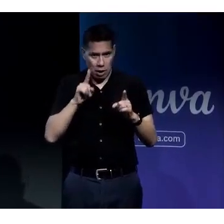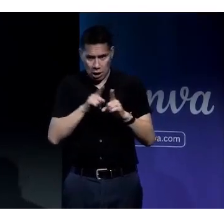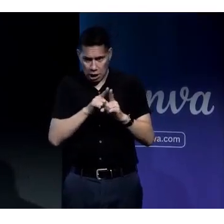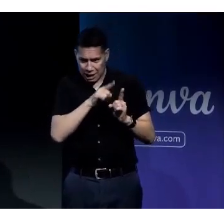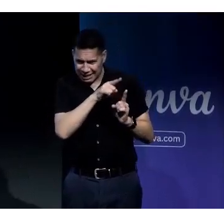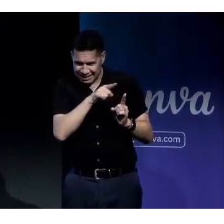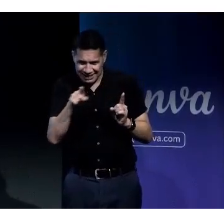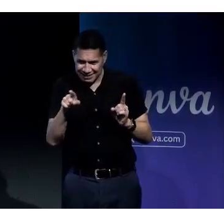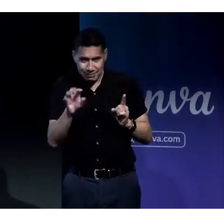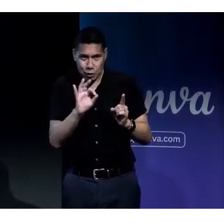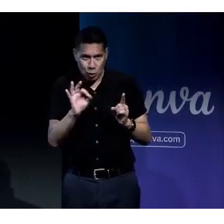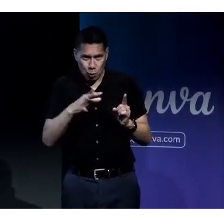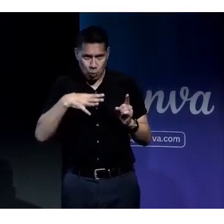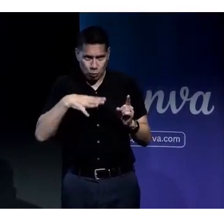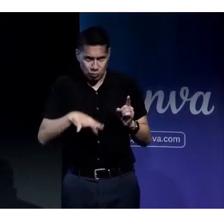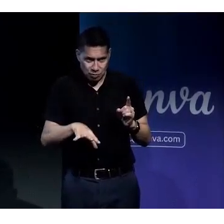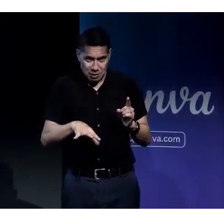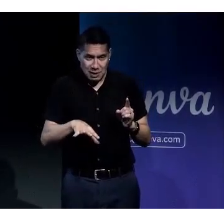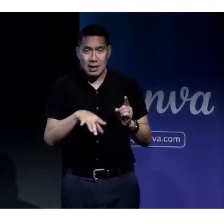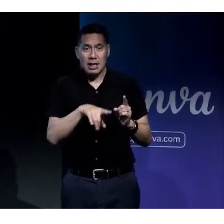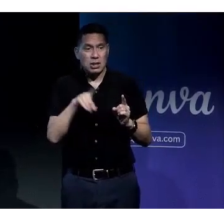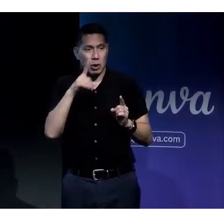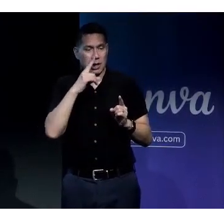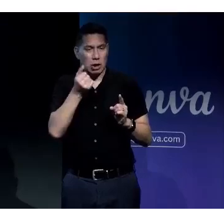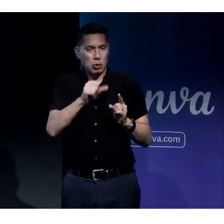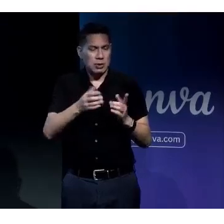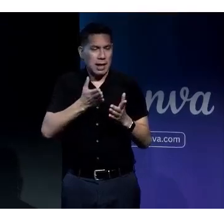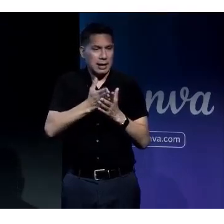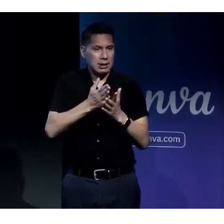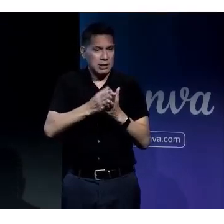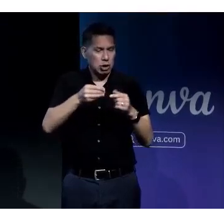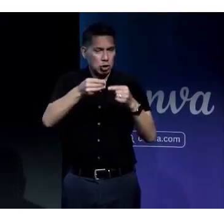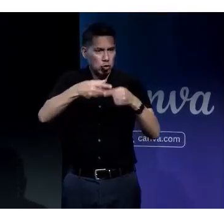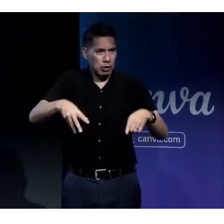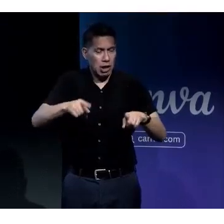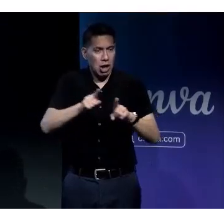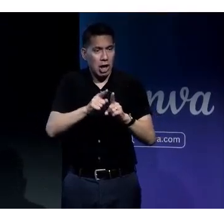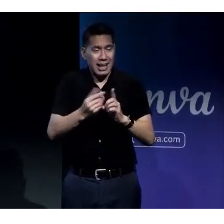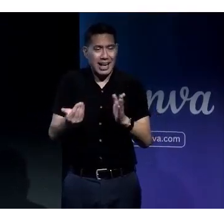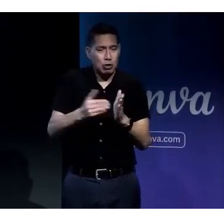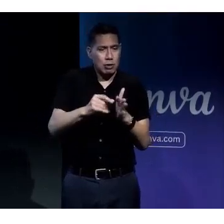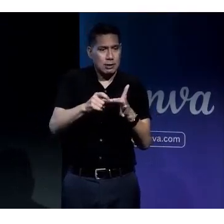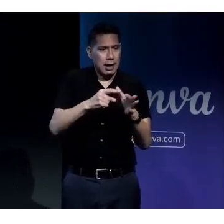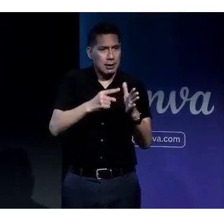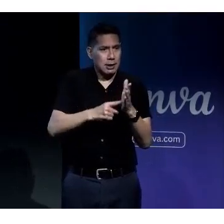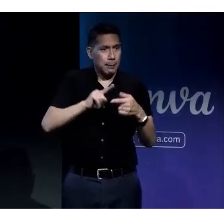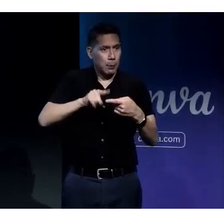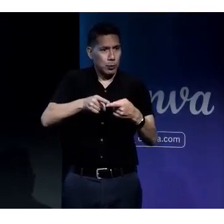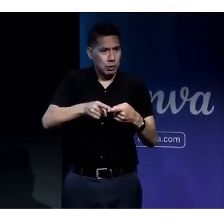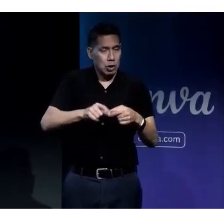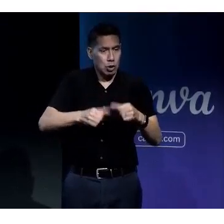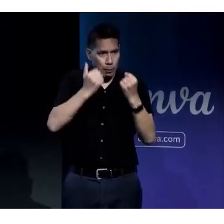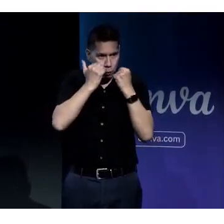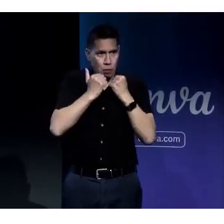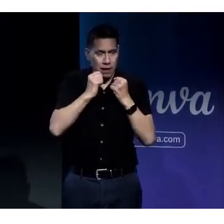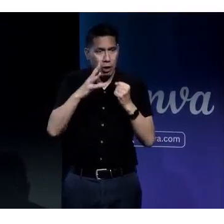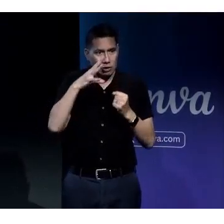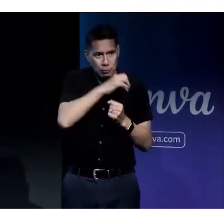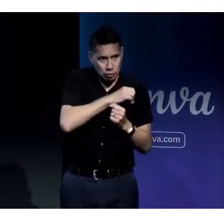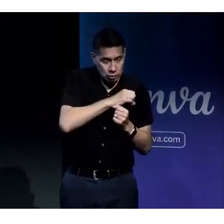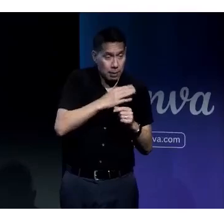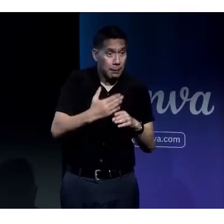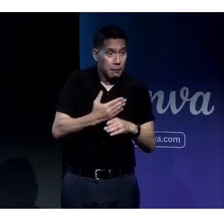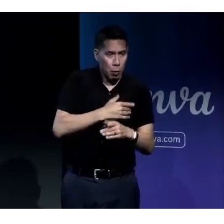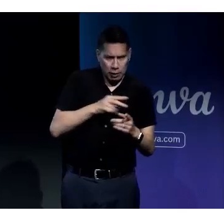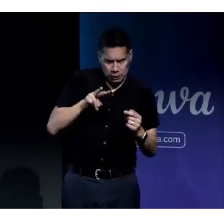expect. And we might also use that accessibility tree as an extra data point to validate our assumptions. So like recently I wanted to